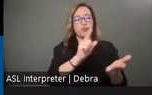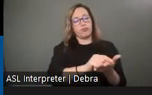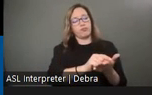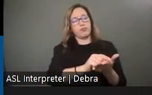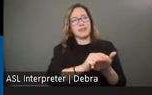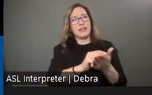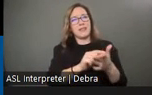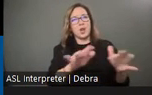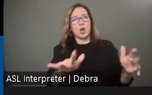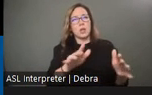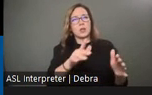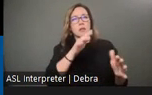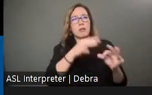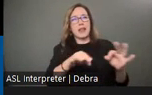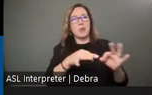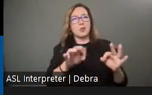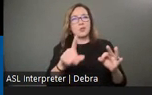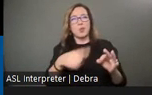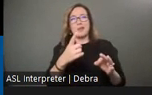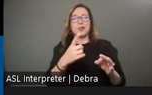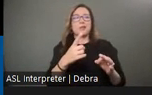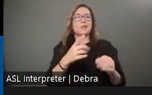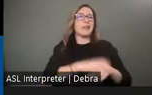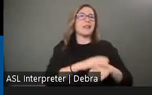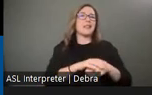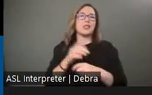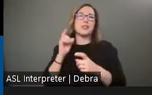various languages other than English and Spanish.